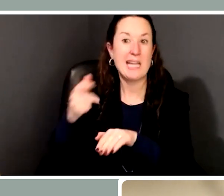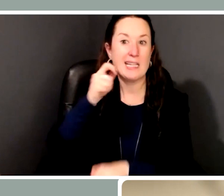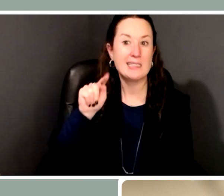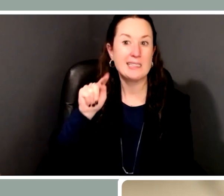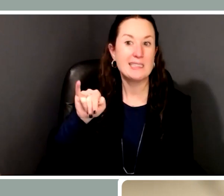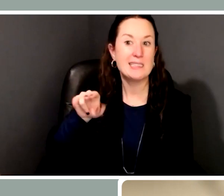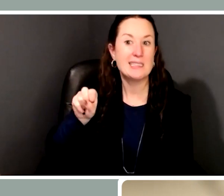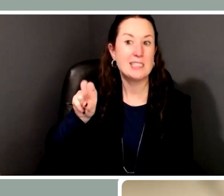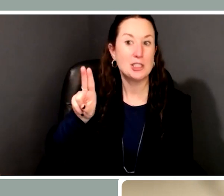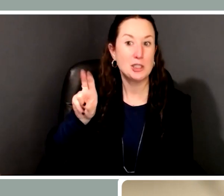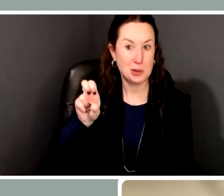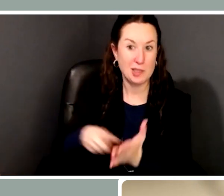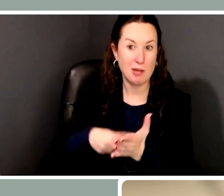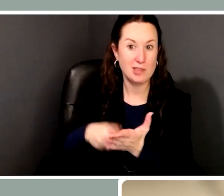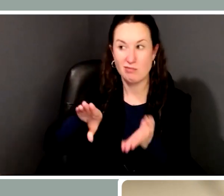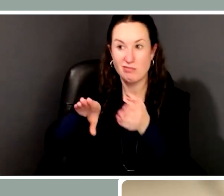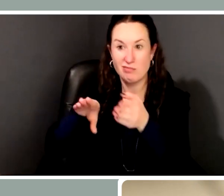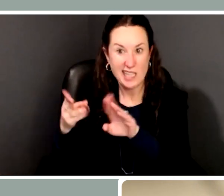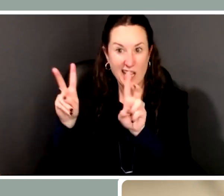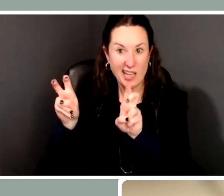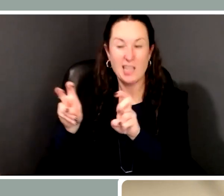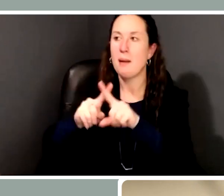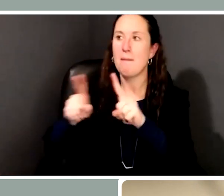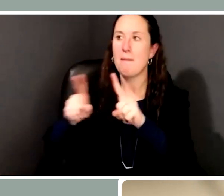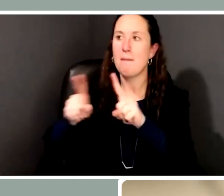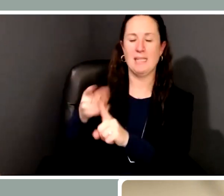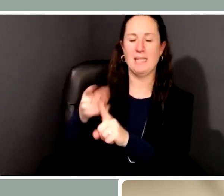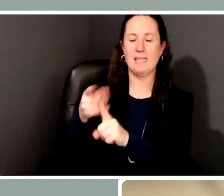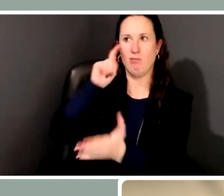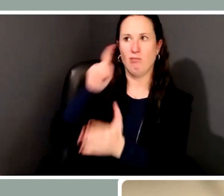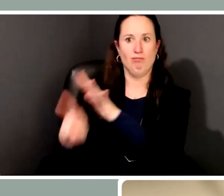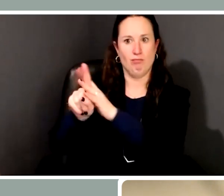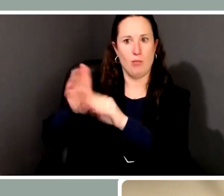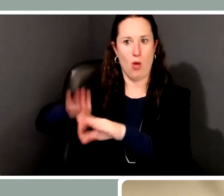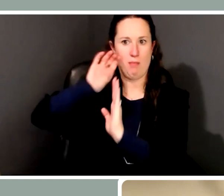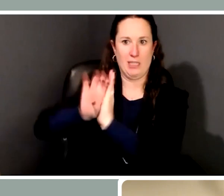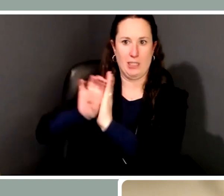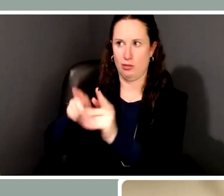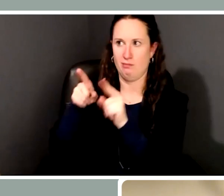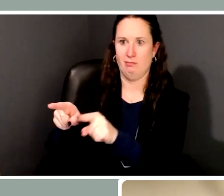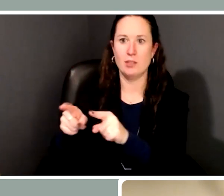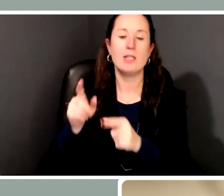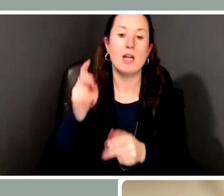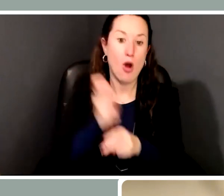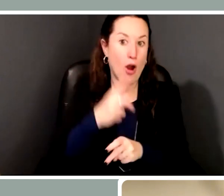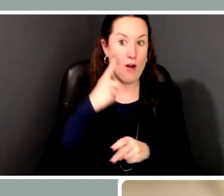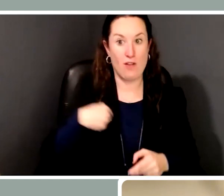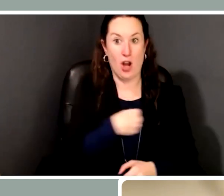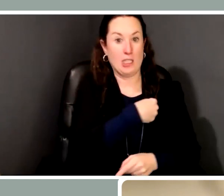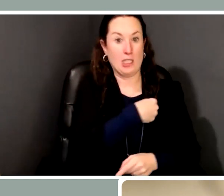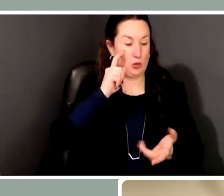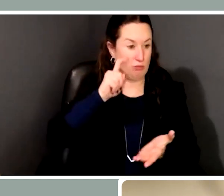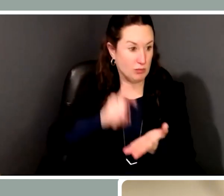on the scan. So one has to be careful interpreting these scans. And one of the areas that's hardest for us to see are like